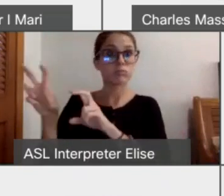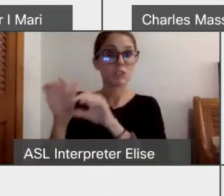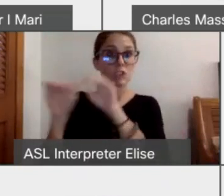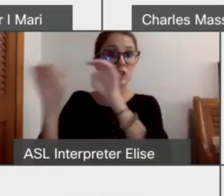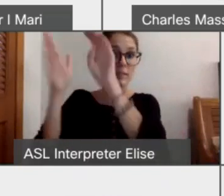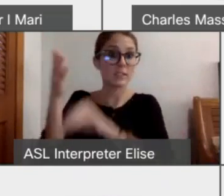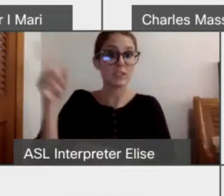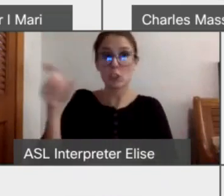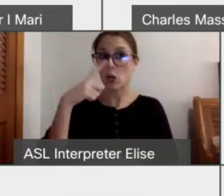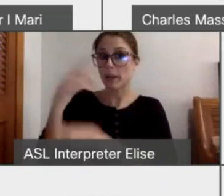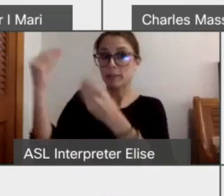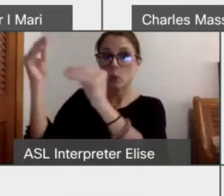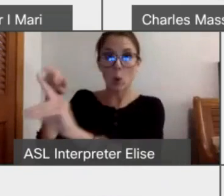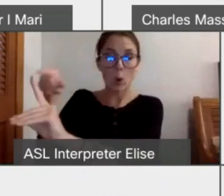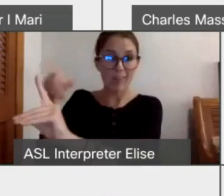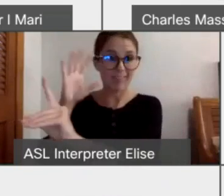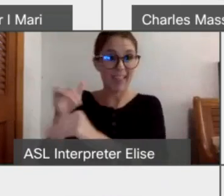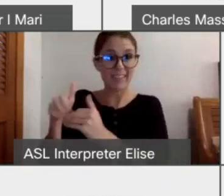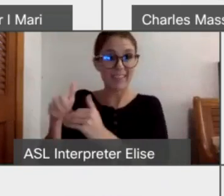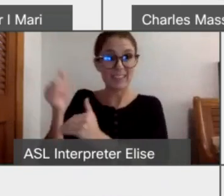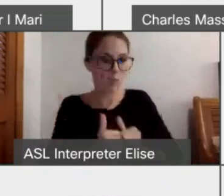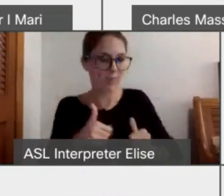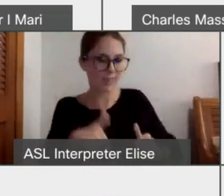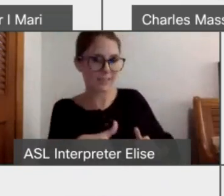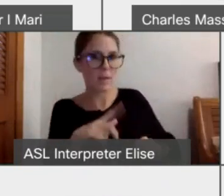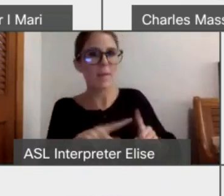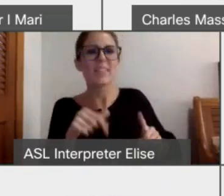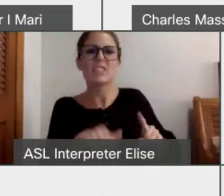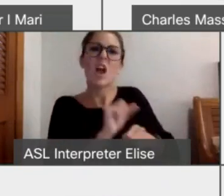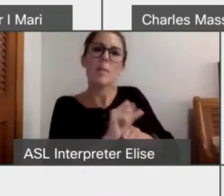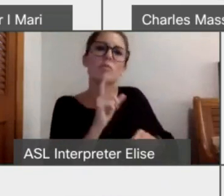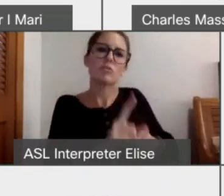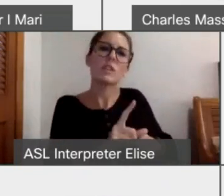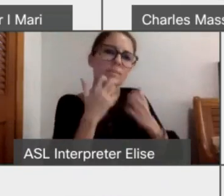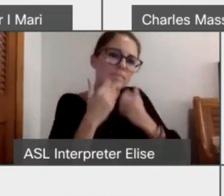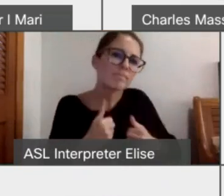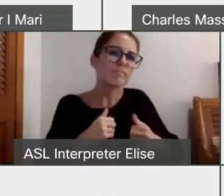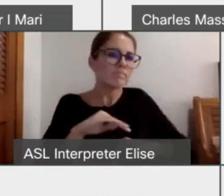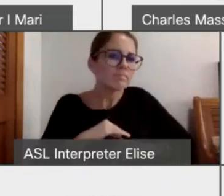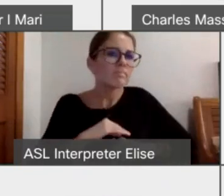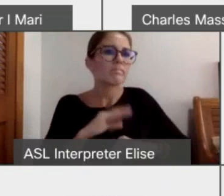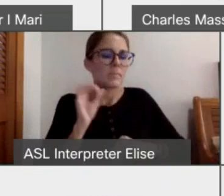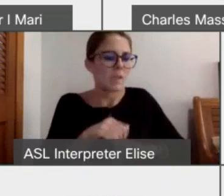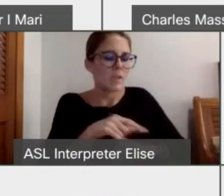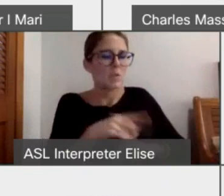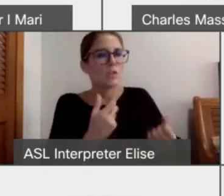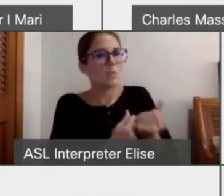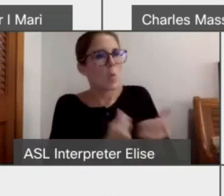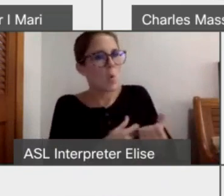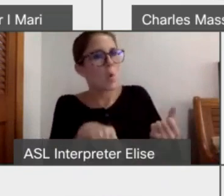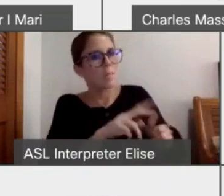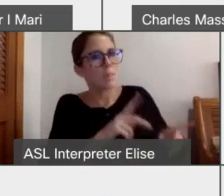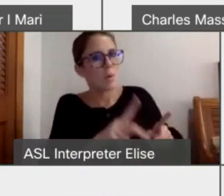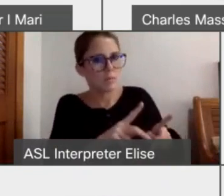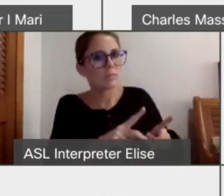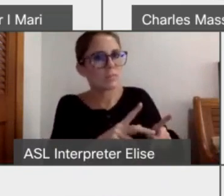But we have to, because the job is so fulfilling and so meaningful, we want to be able to support people to continue to be able to do that, because people that